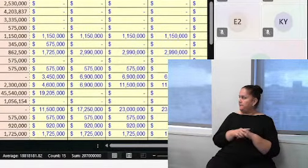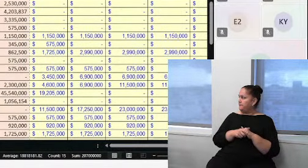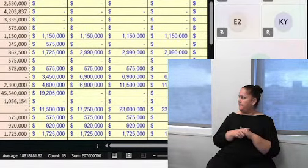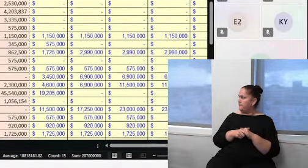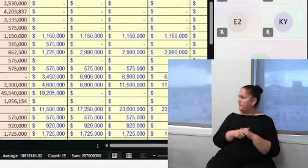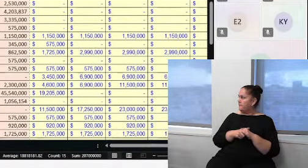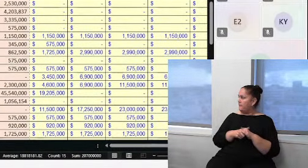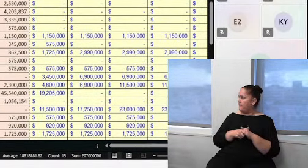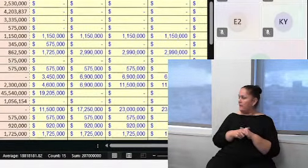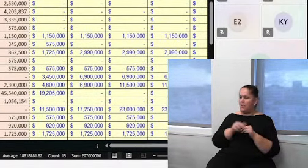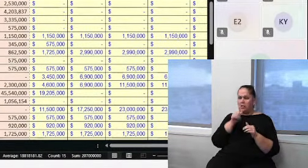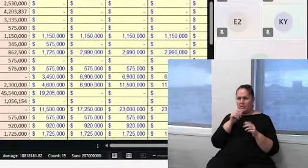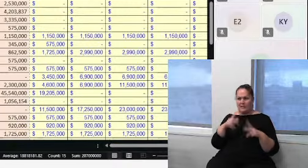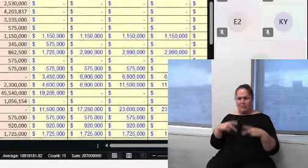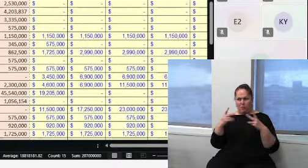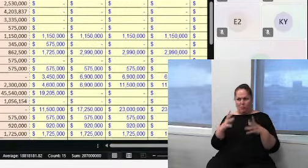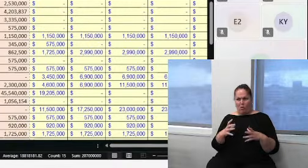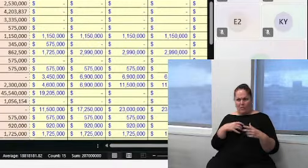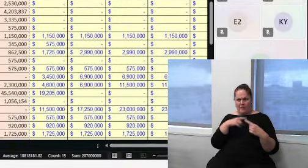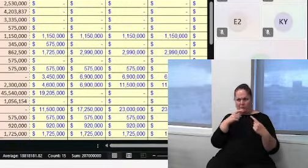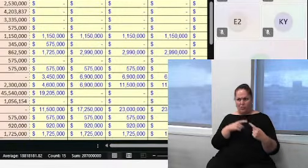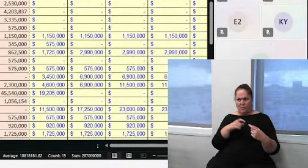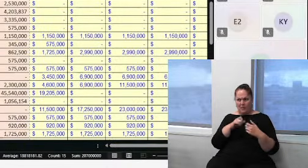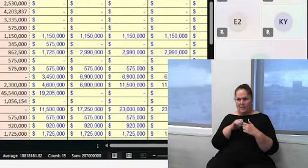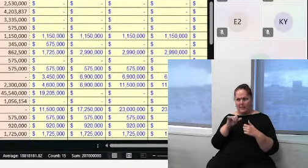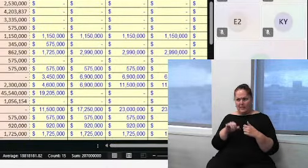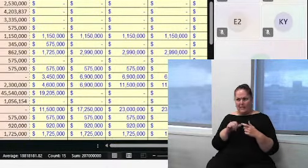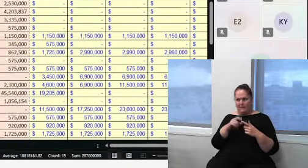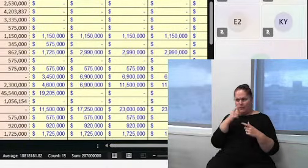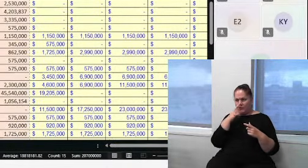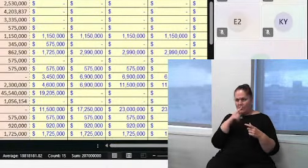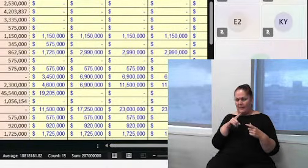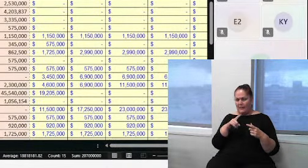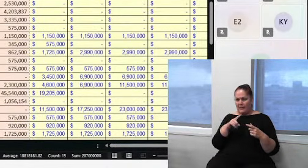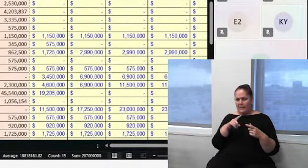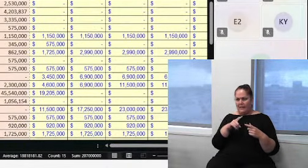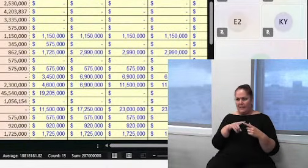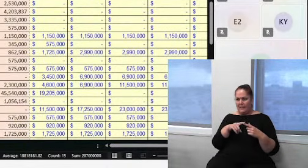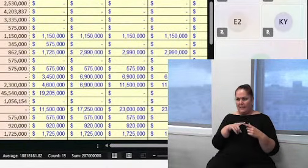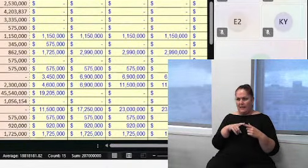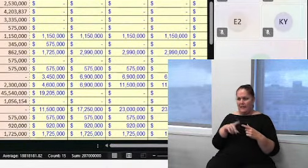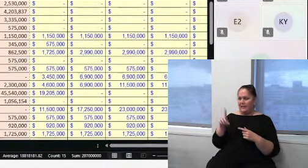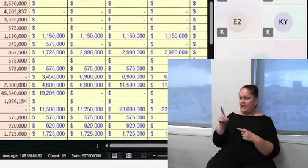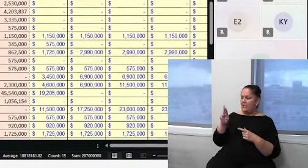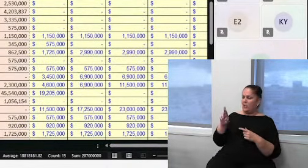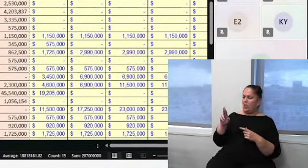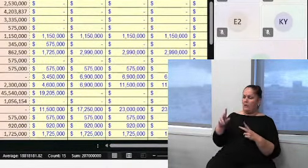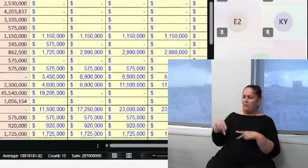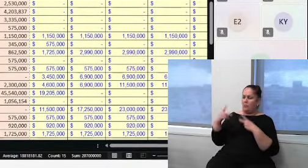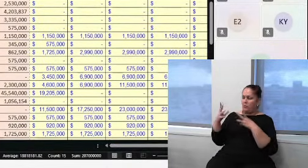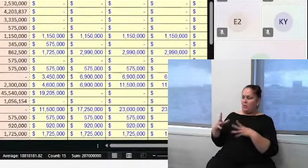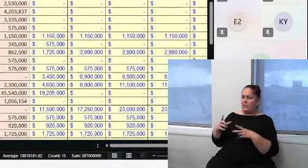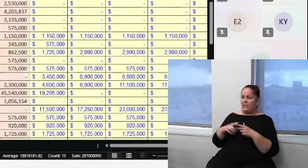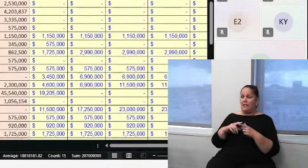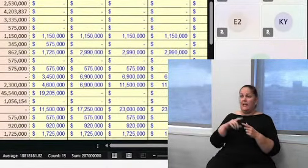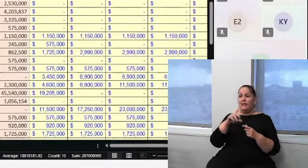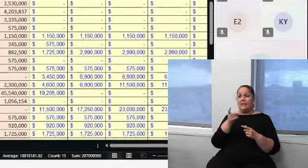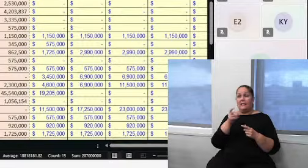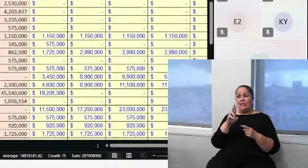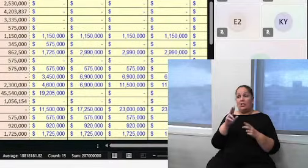Improvements? When you say proponent, I'm struggling with that, if you don't mind, because the DER